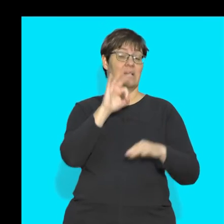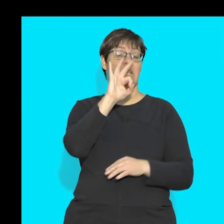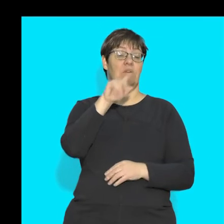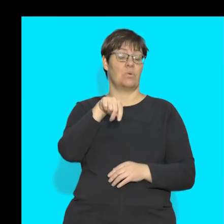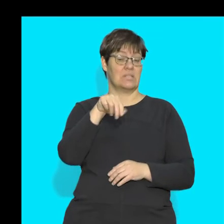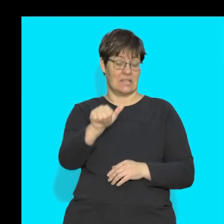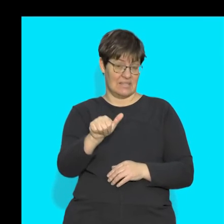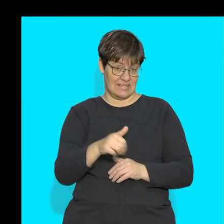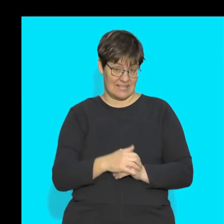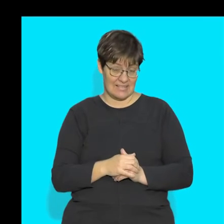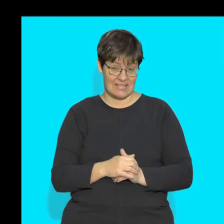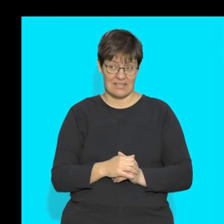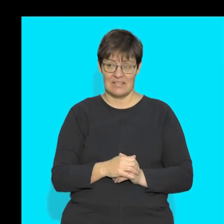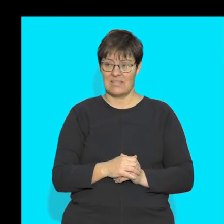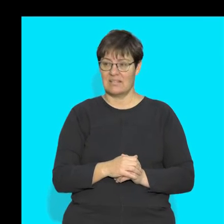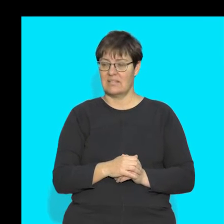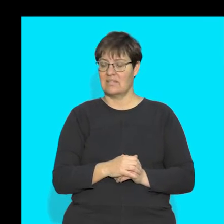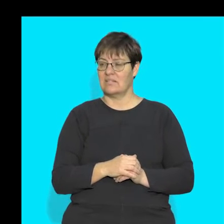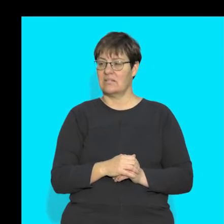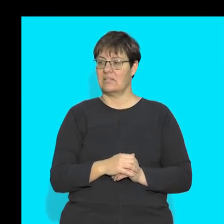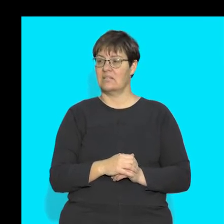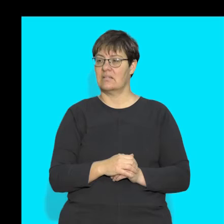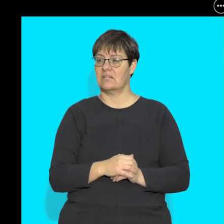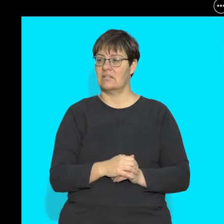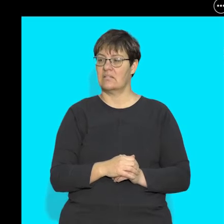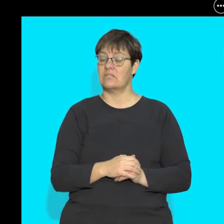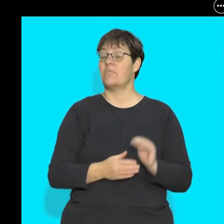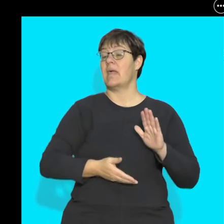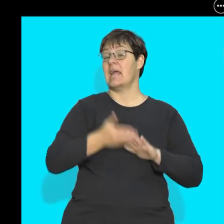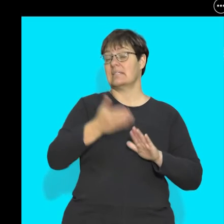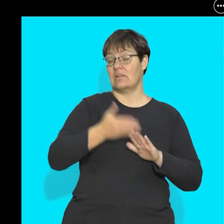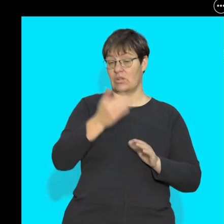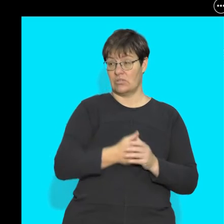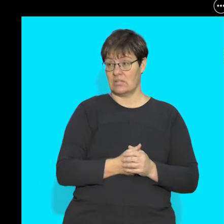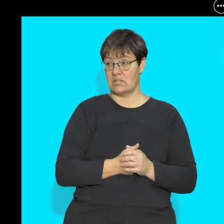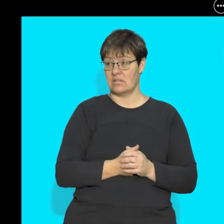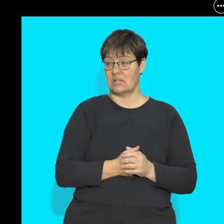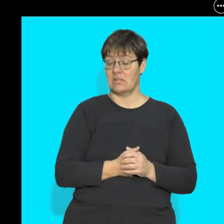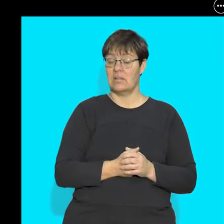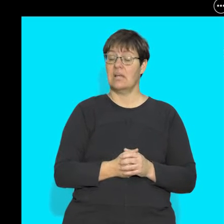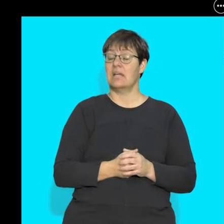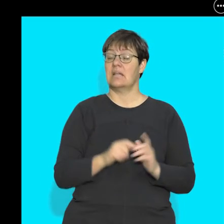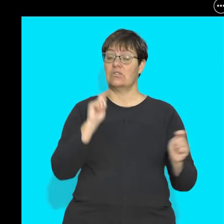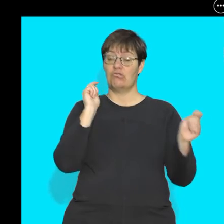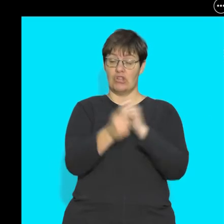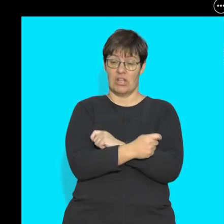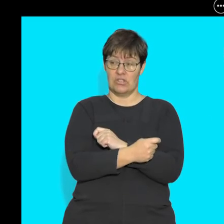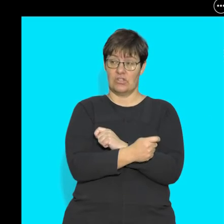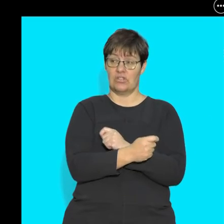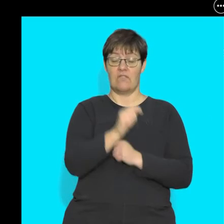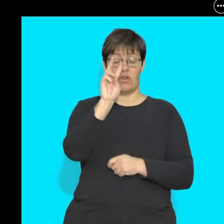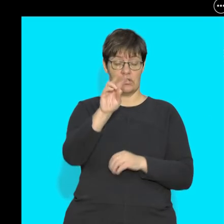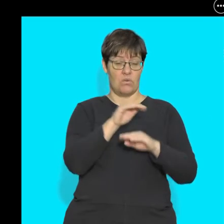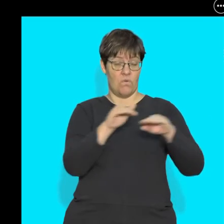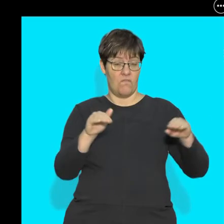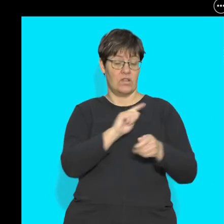3.6. Okay? All right, so acceleration is change in velocity over change